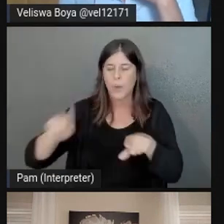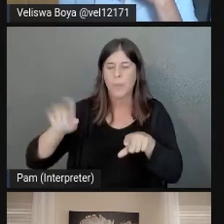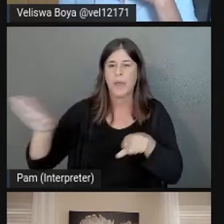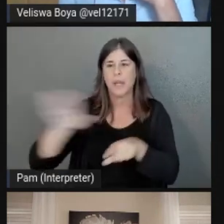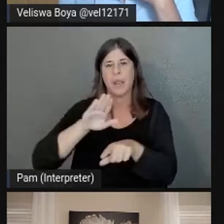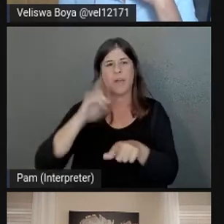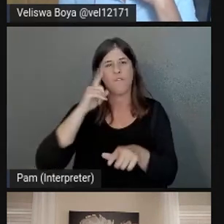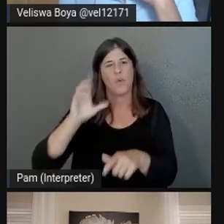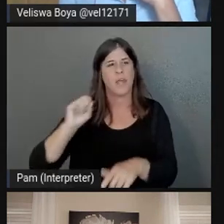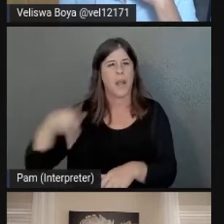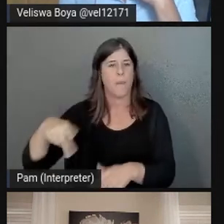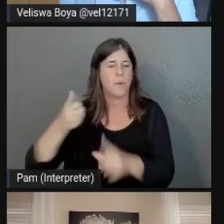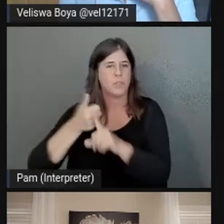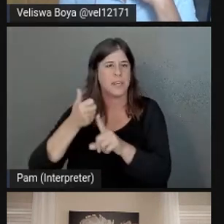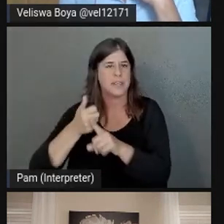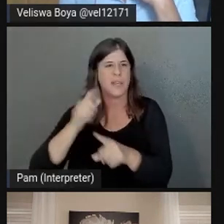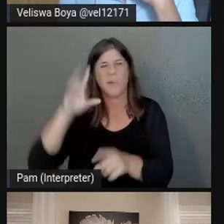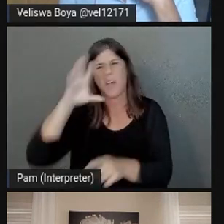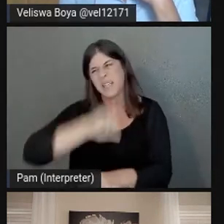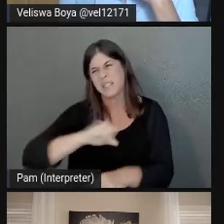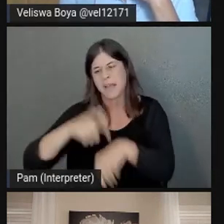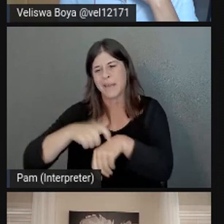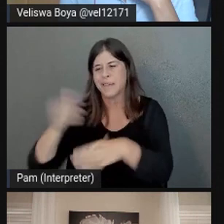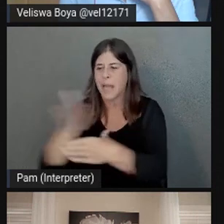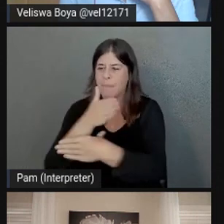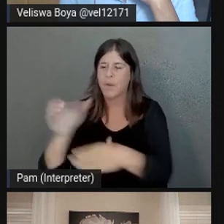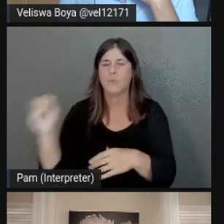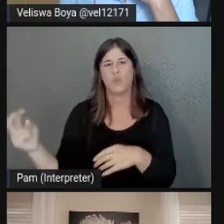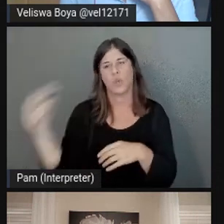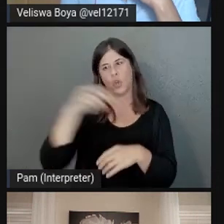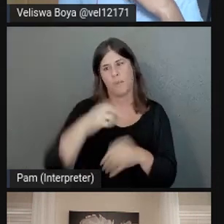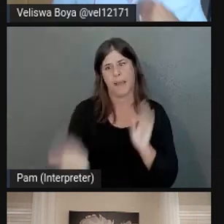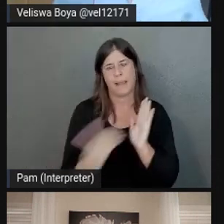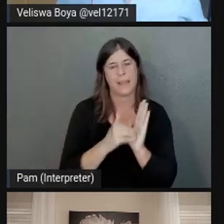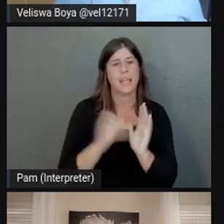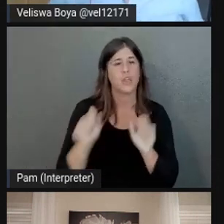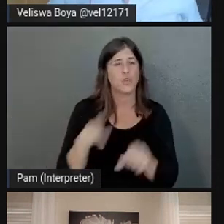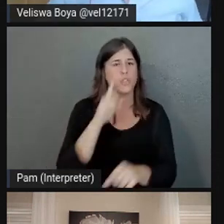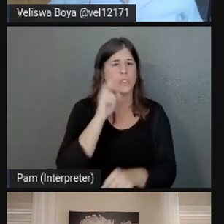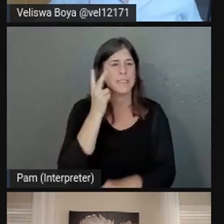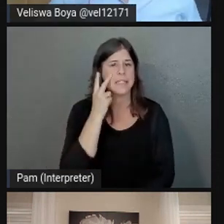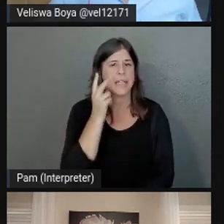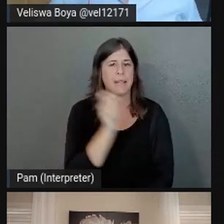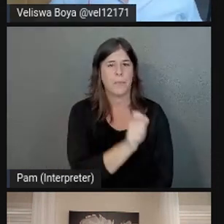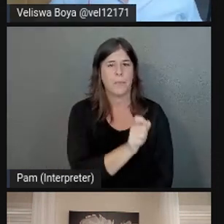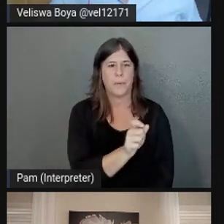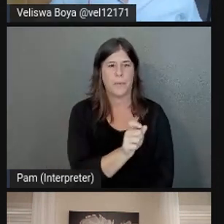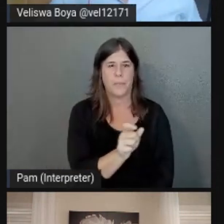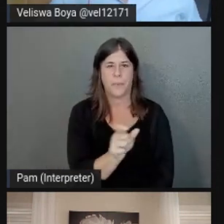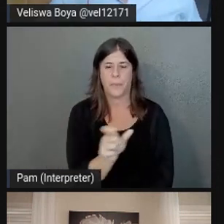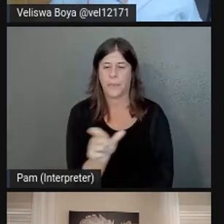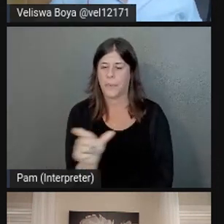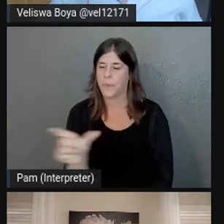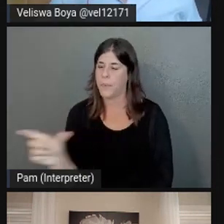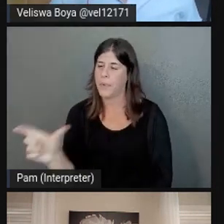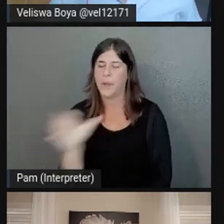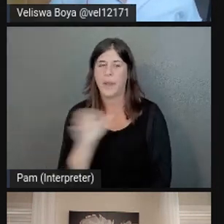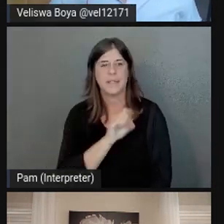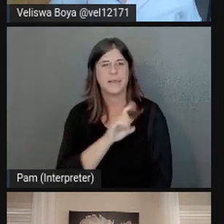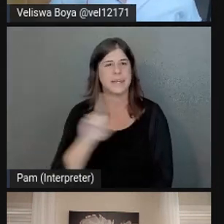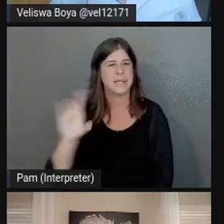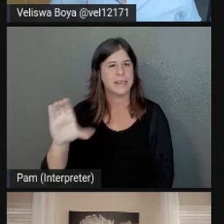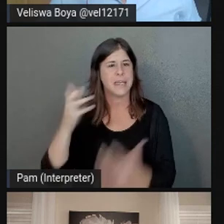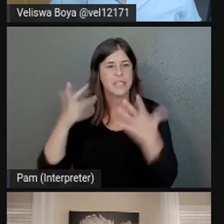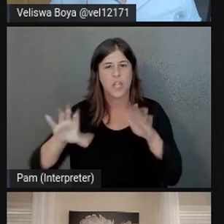Outposts with the estimated time frame. You can check back and you should be able to see that your outpost has been, or your SDC has been deployed on